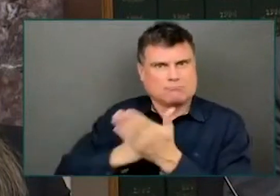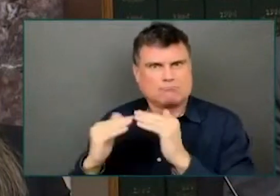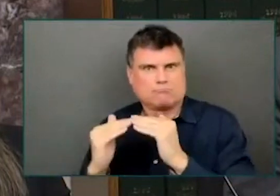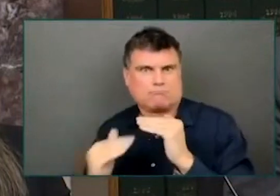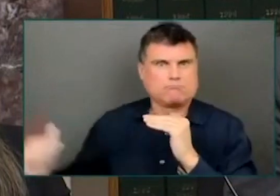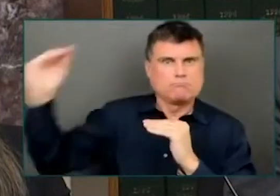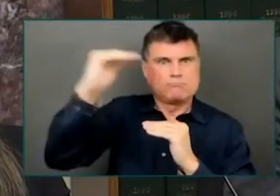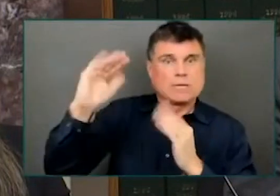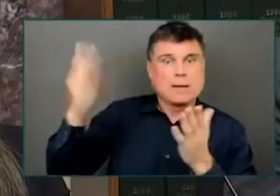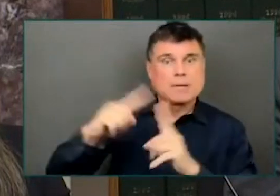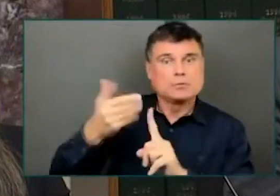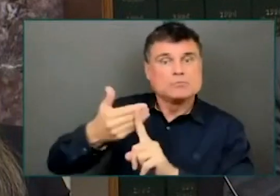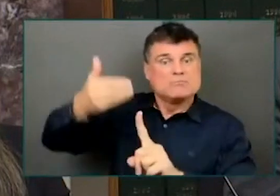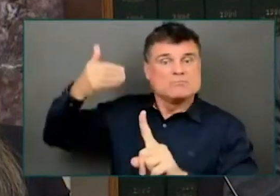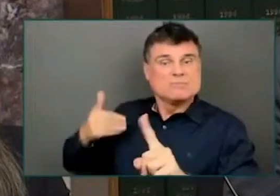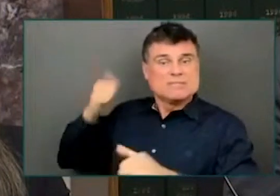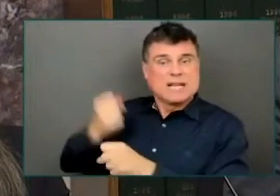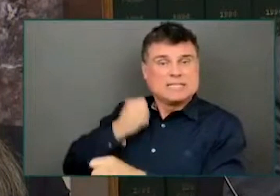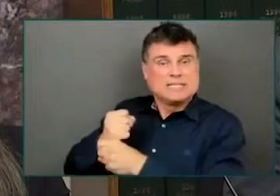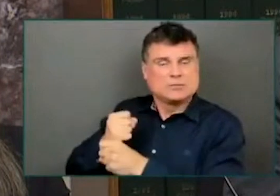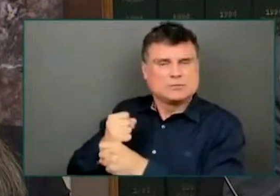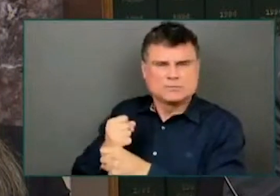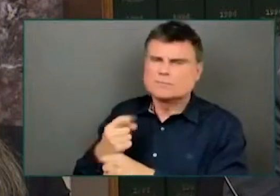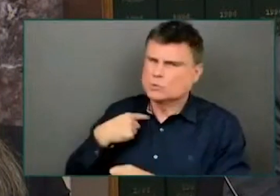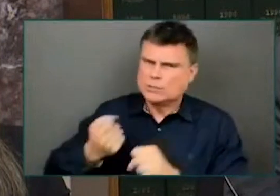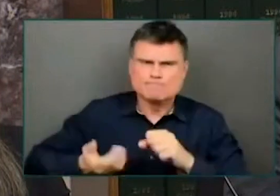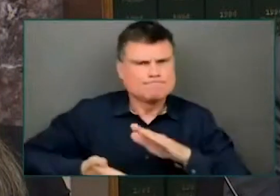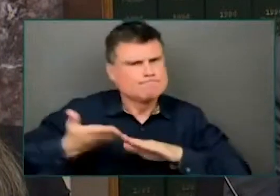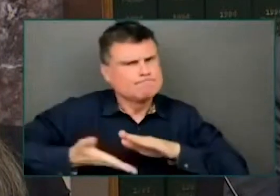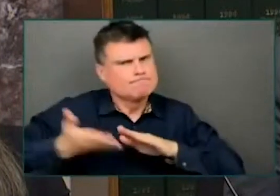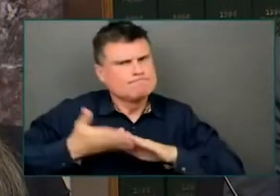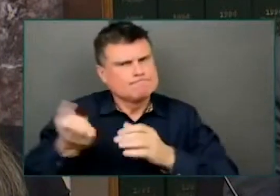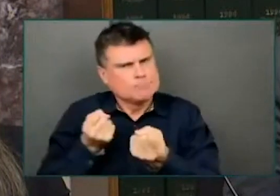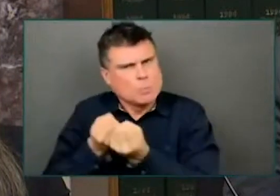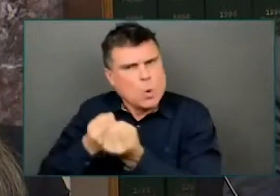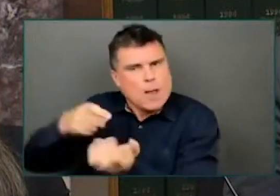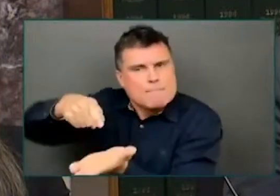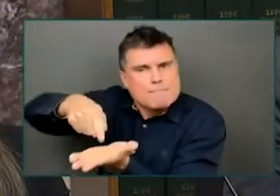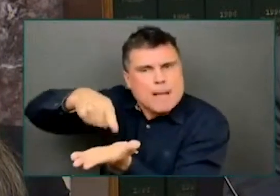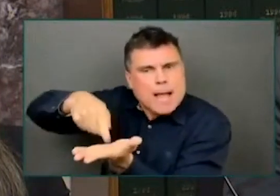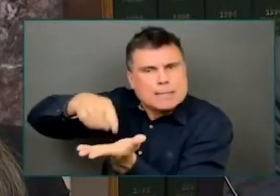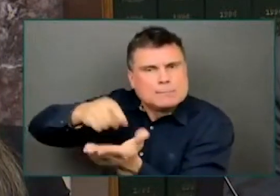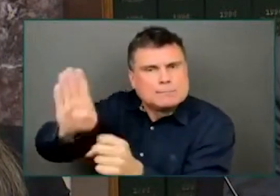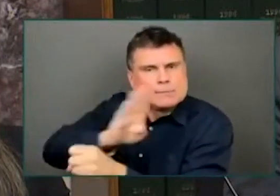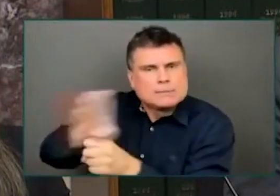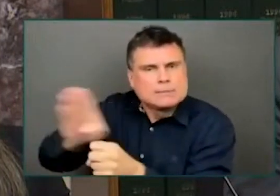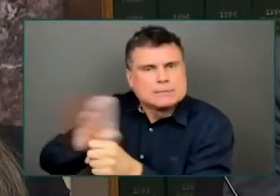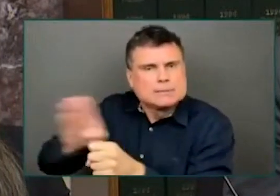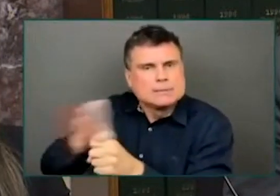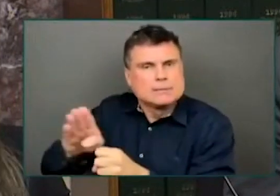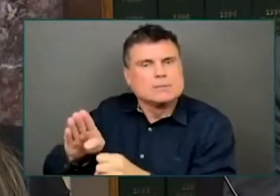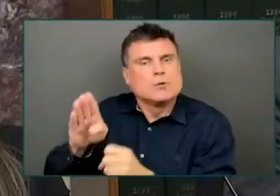we are supporting the continued growth of the mining sector with $18 million over 3 years. This new funding,